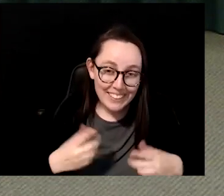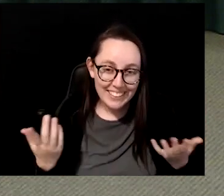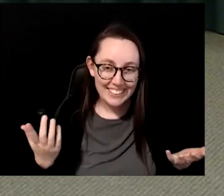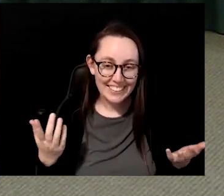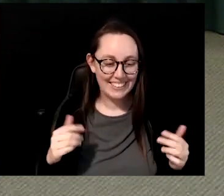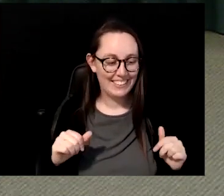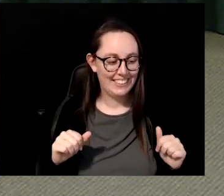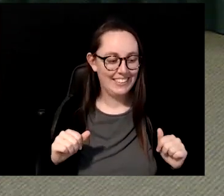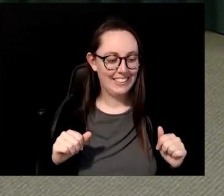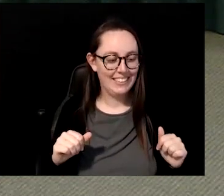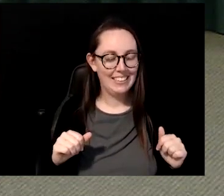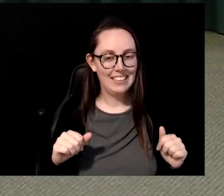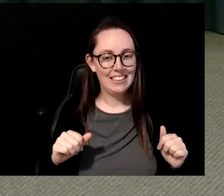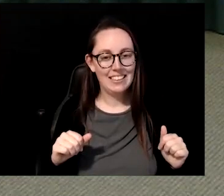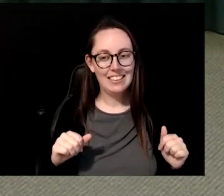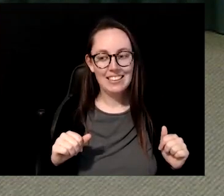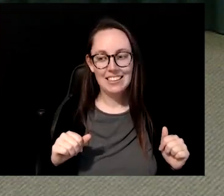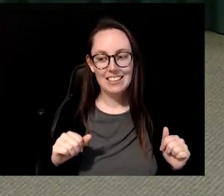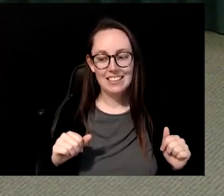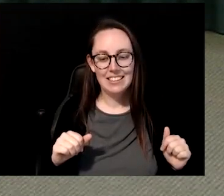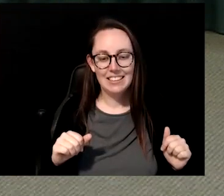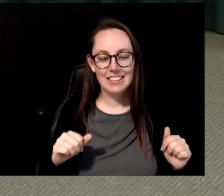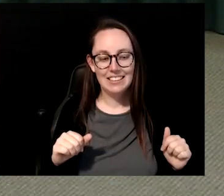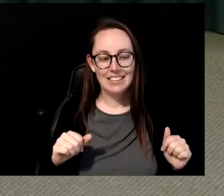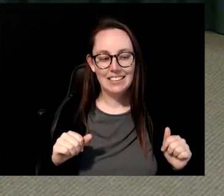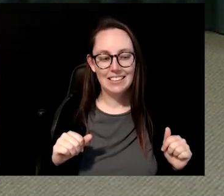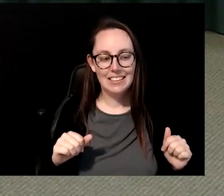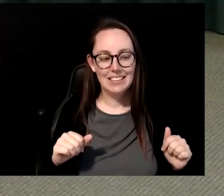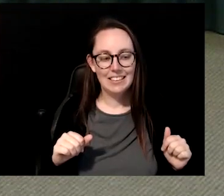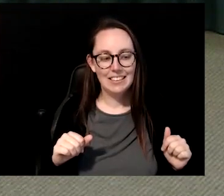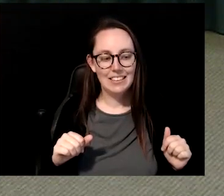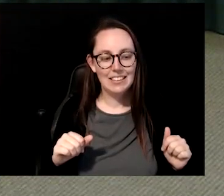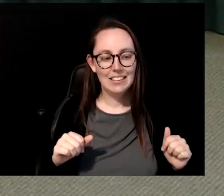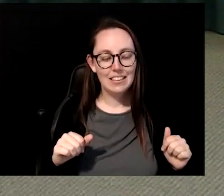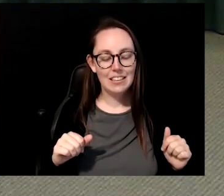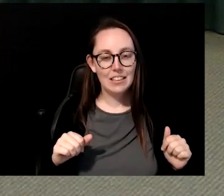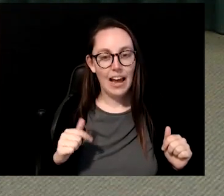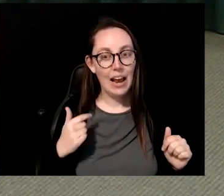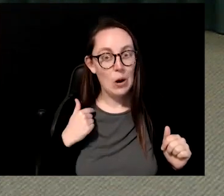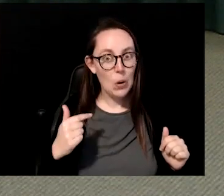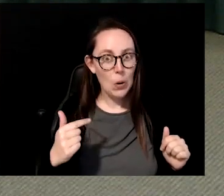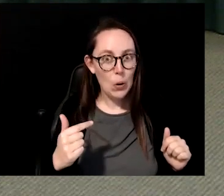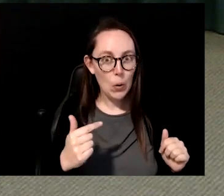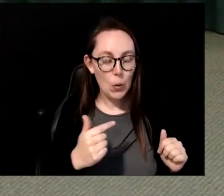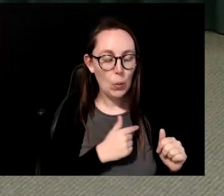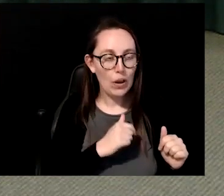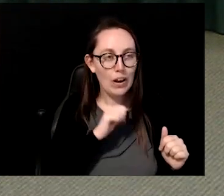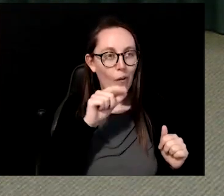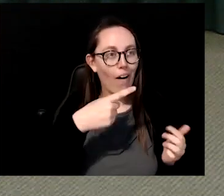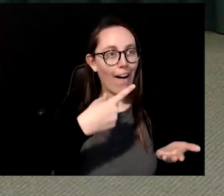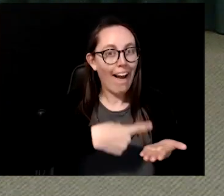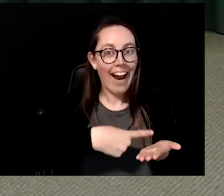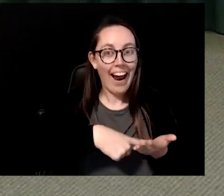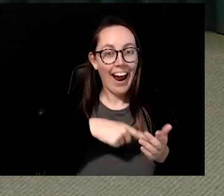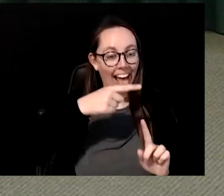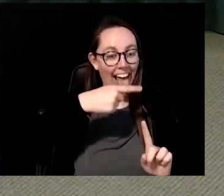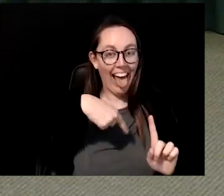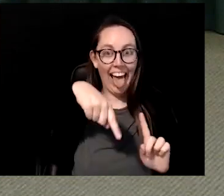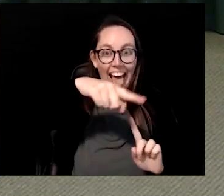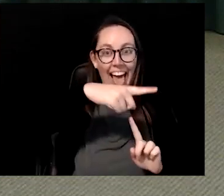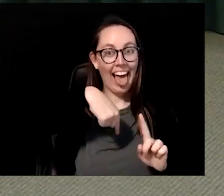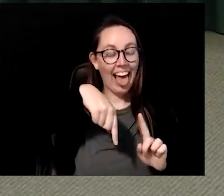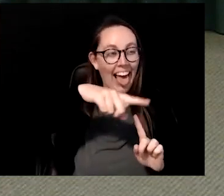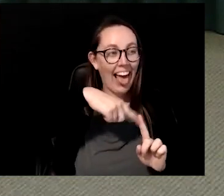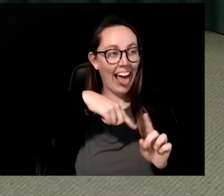to talk about this such a general and Academic Way this really is